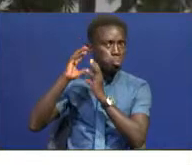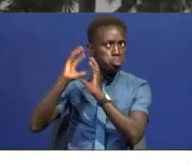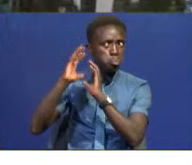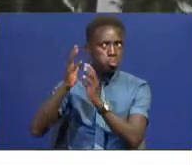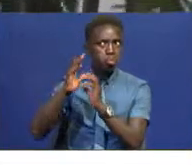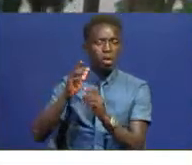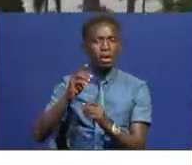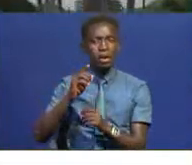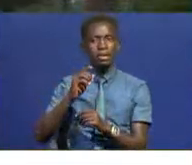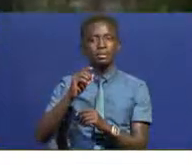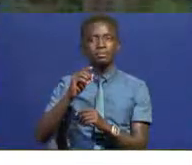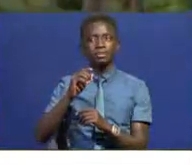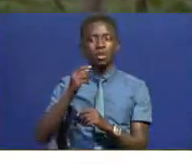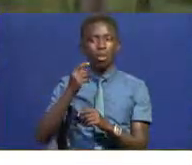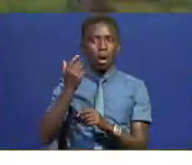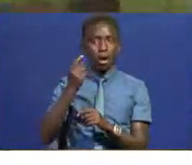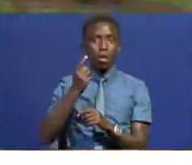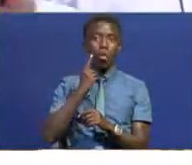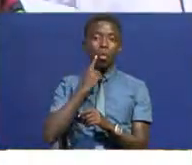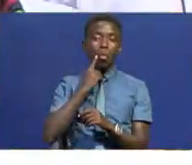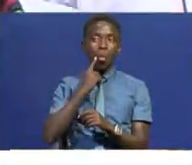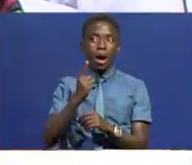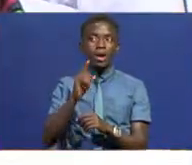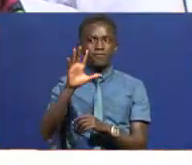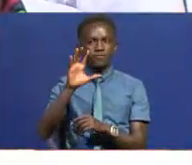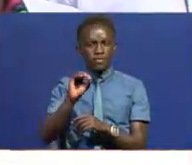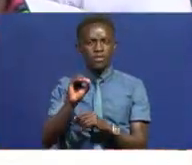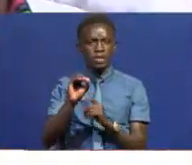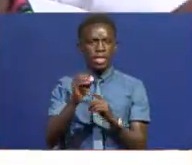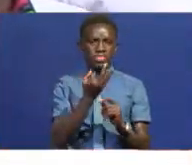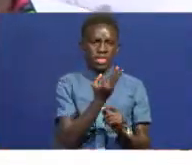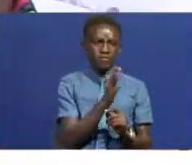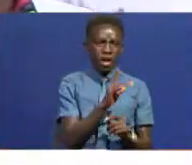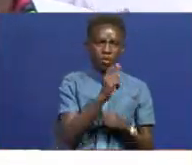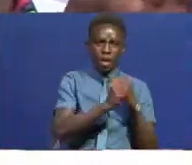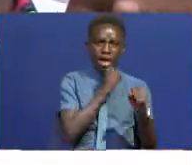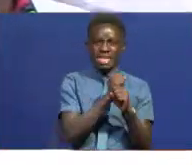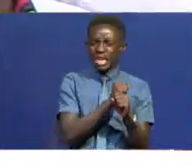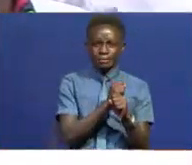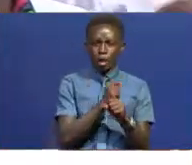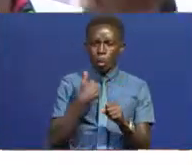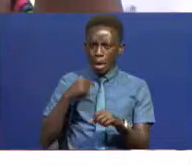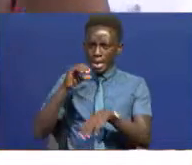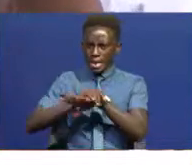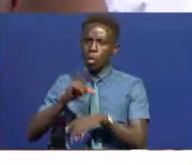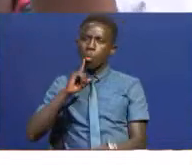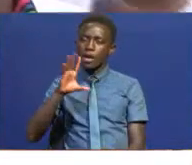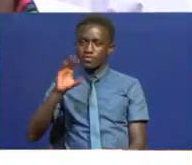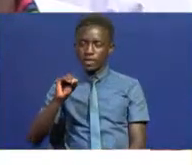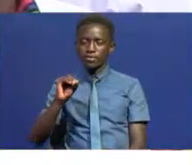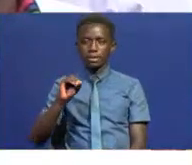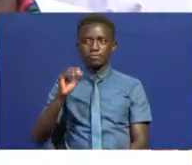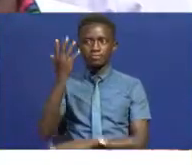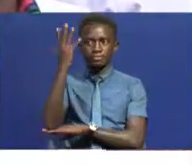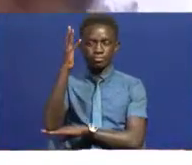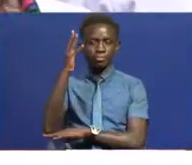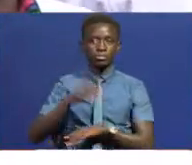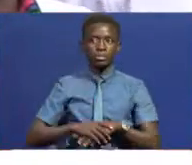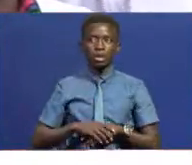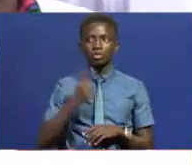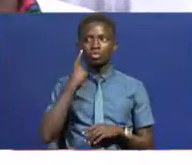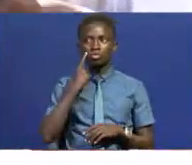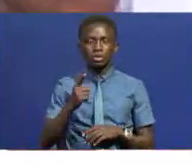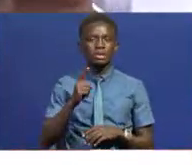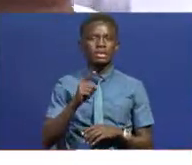per year to 150 nuts. Ukiangalia kule ametaja kama sunflower, korosho, hiyo nasi, those